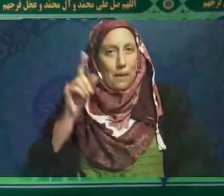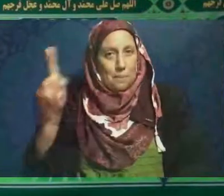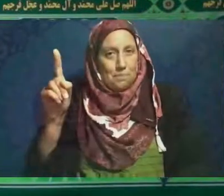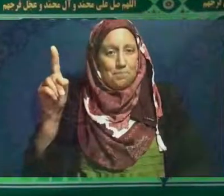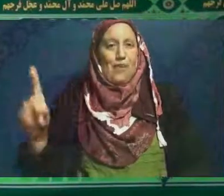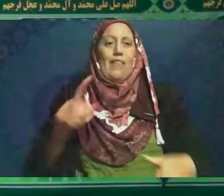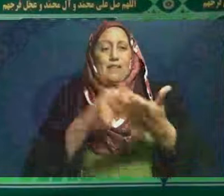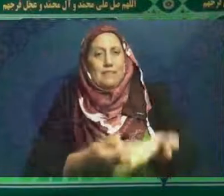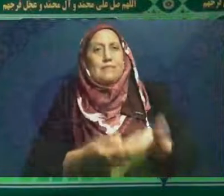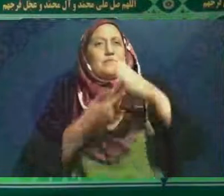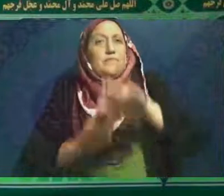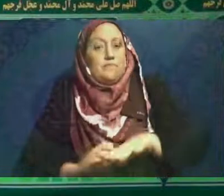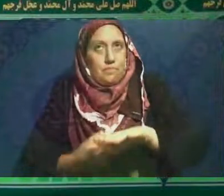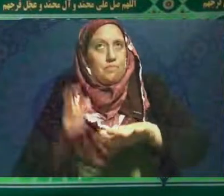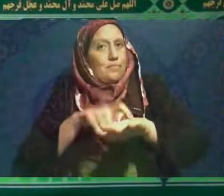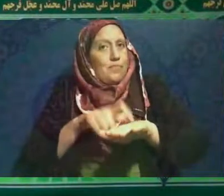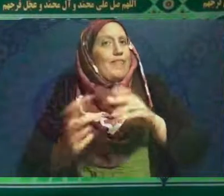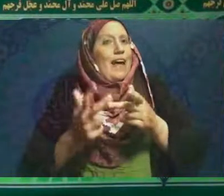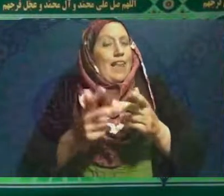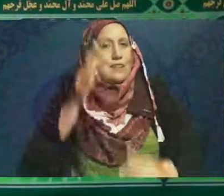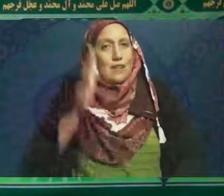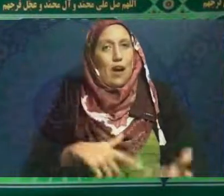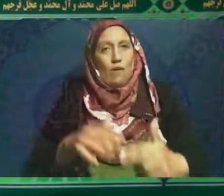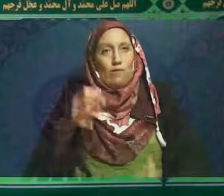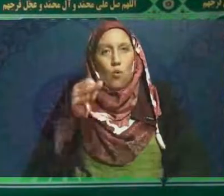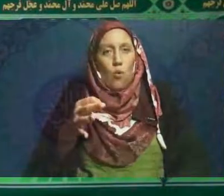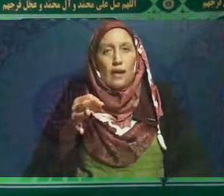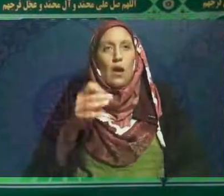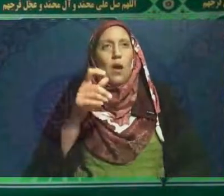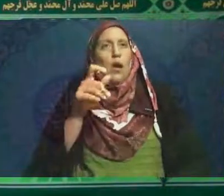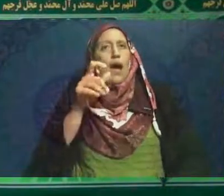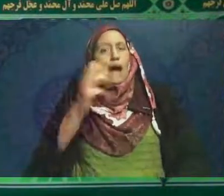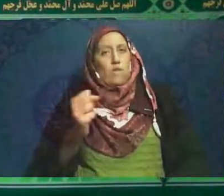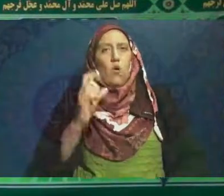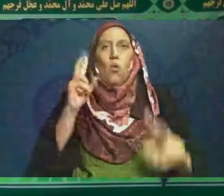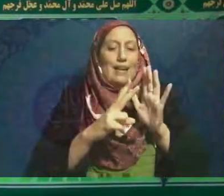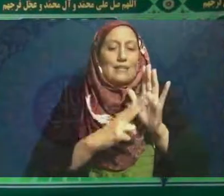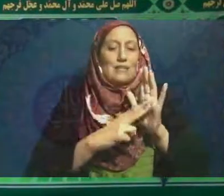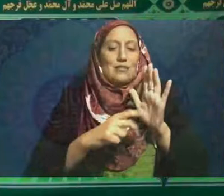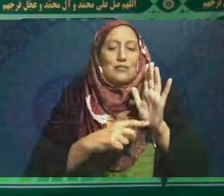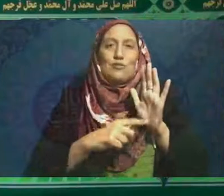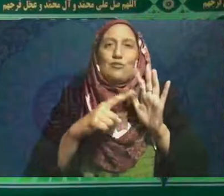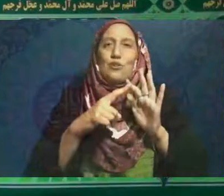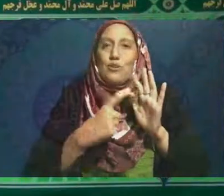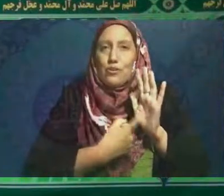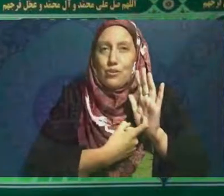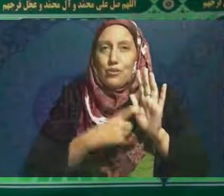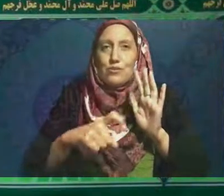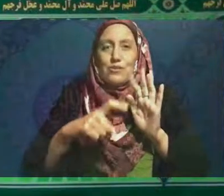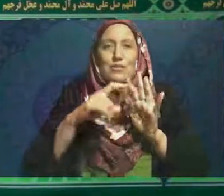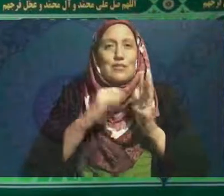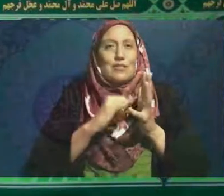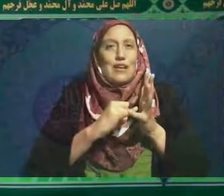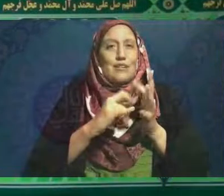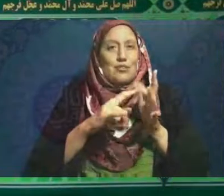going to intercede, intermediate or mediate between me and God, is called Shafa'at. So the topic